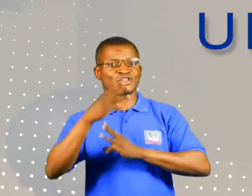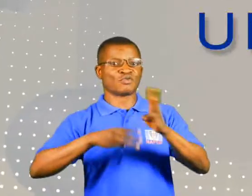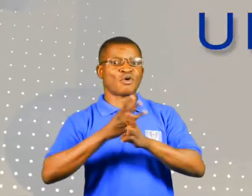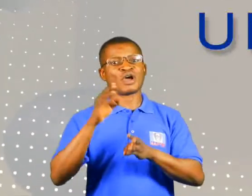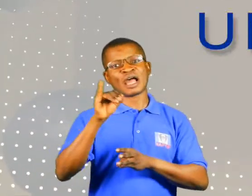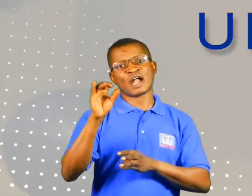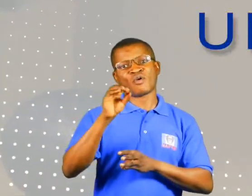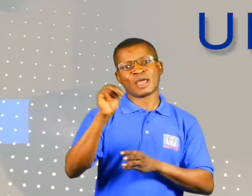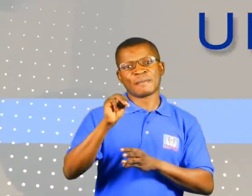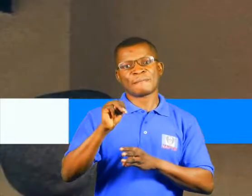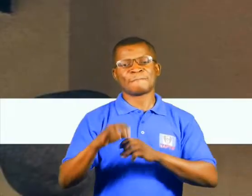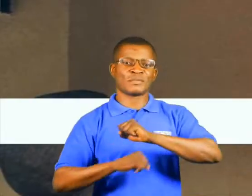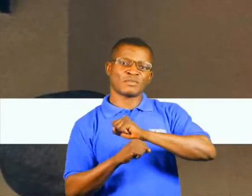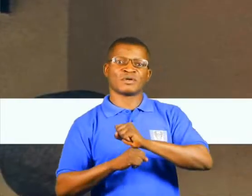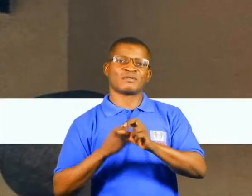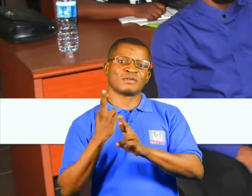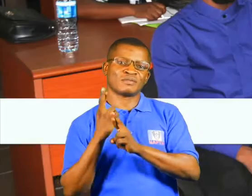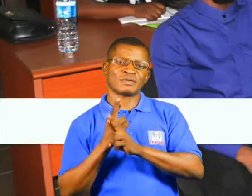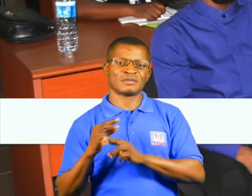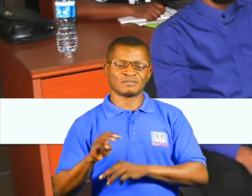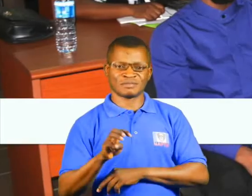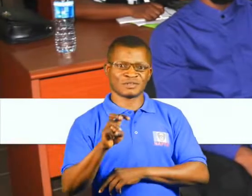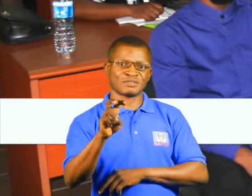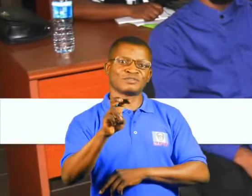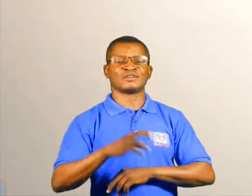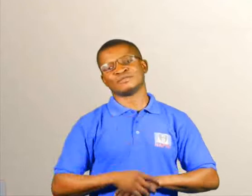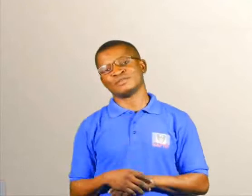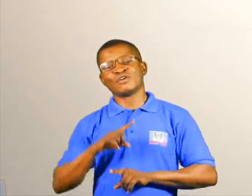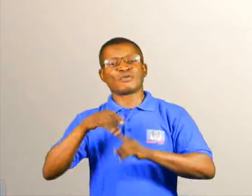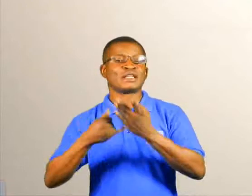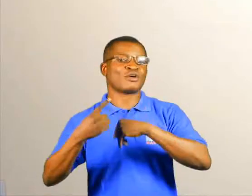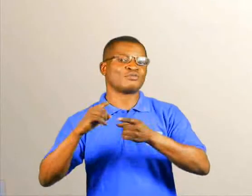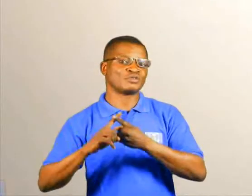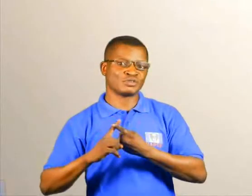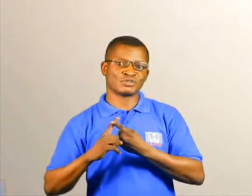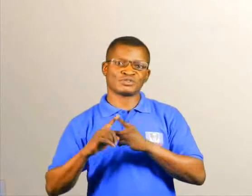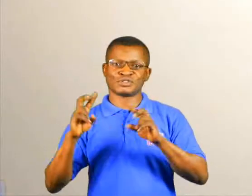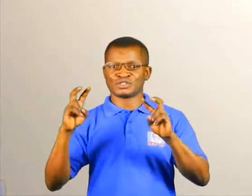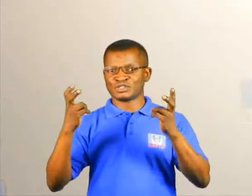world, IOM, facilitates regular migration. When it comes to